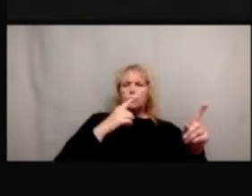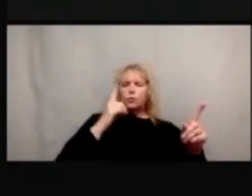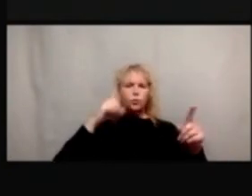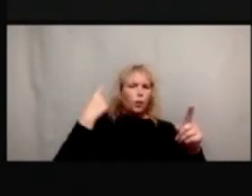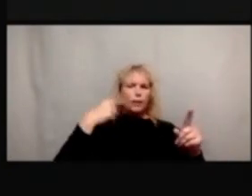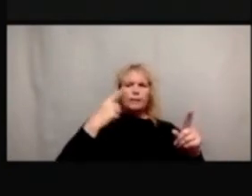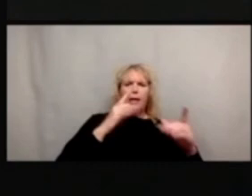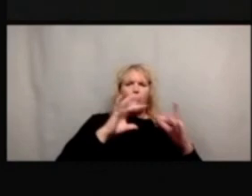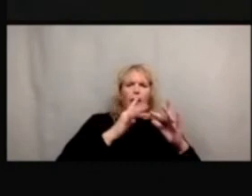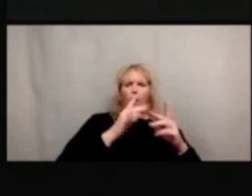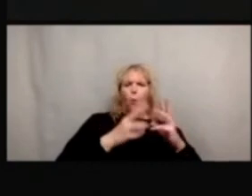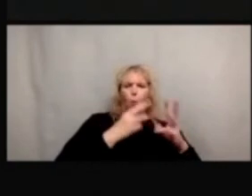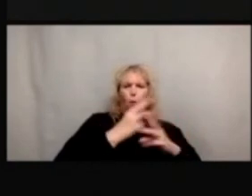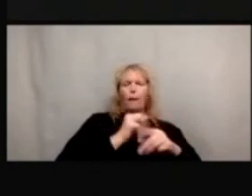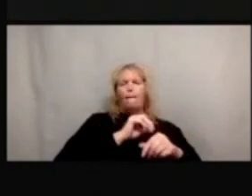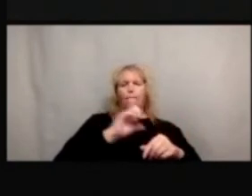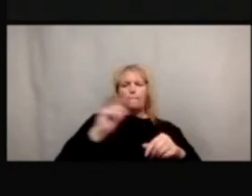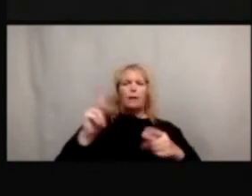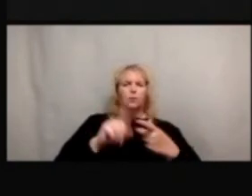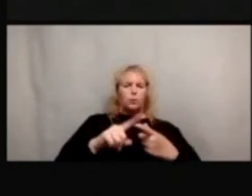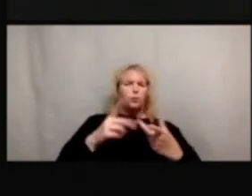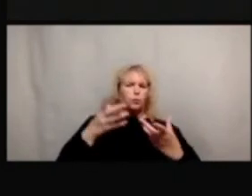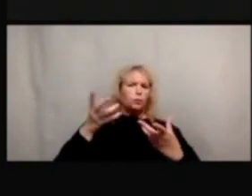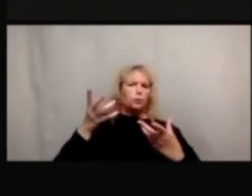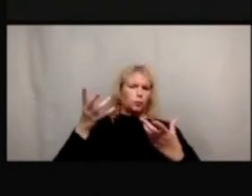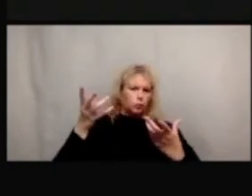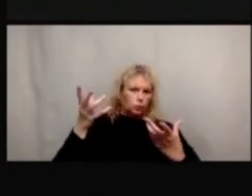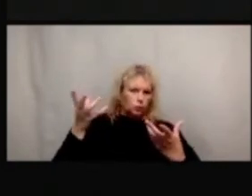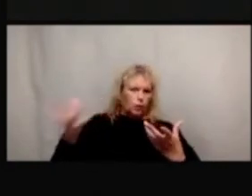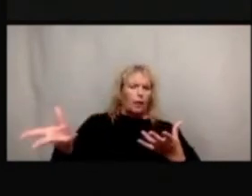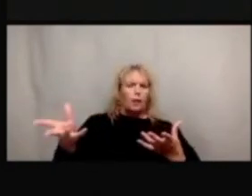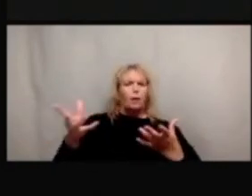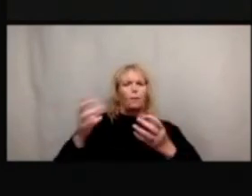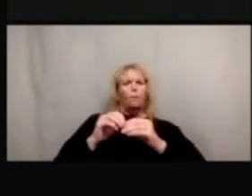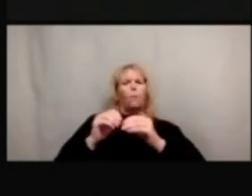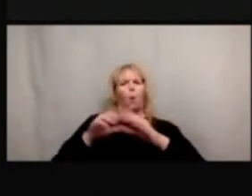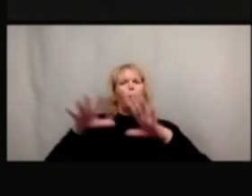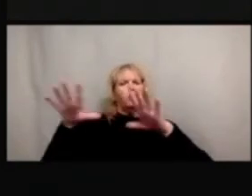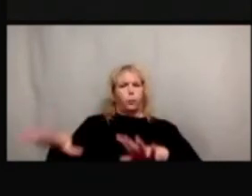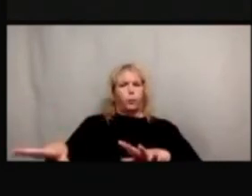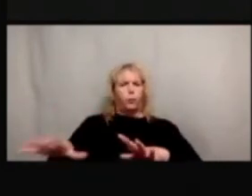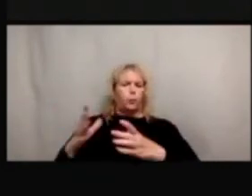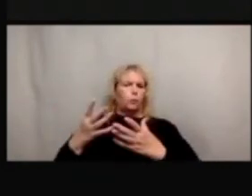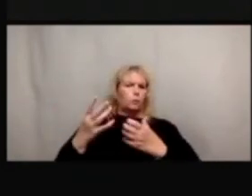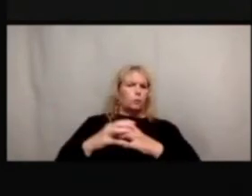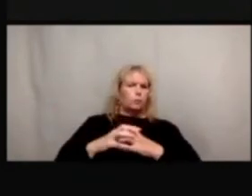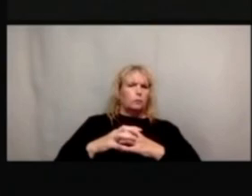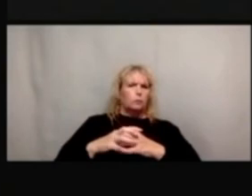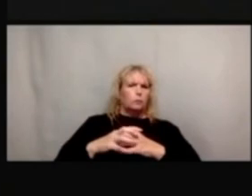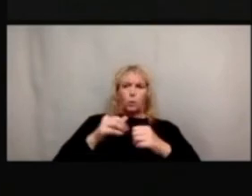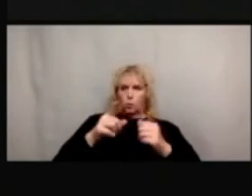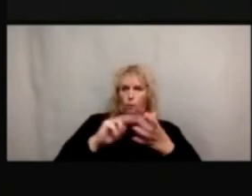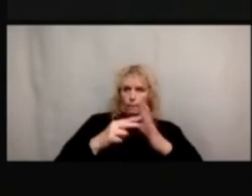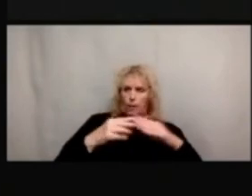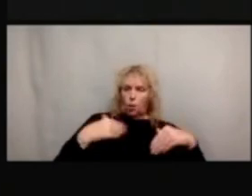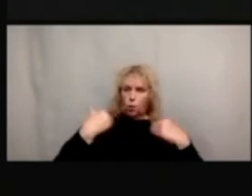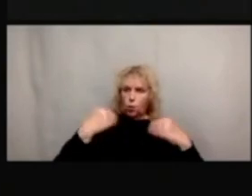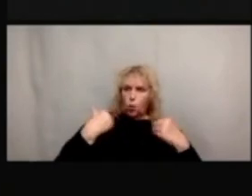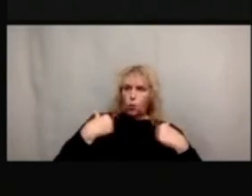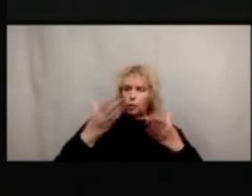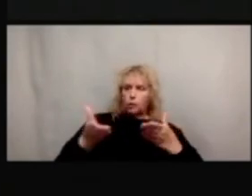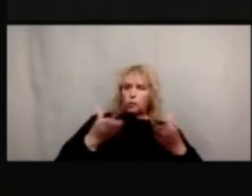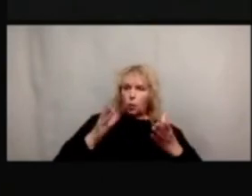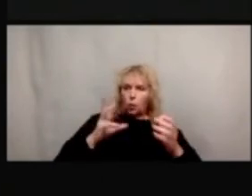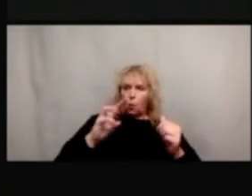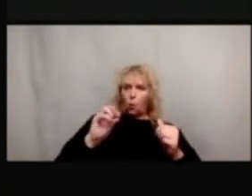world? Yeah, so just to make sure I got the question, it's more of the youth serving workforce